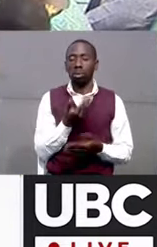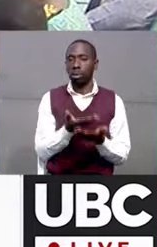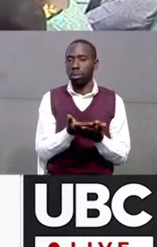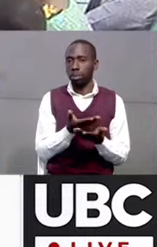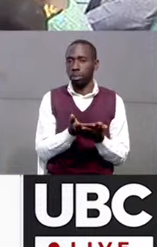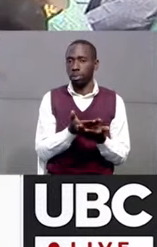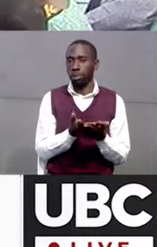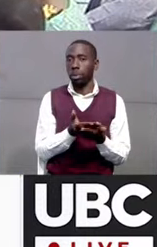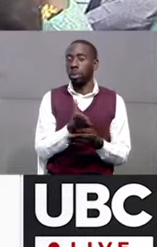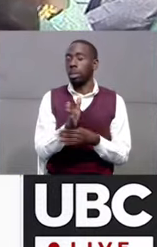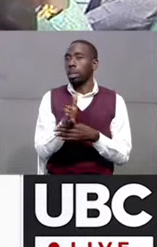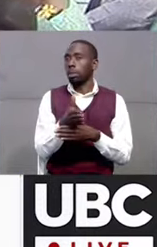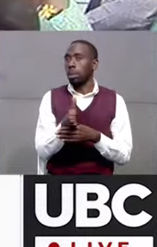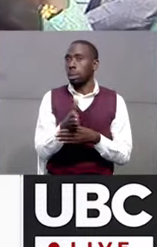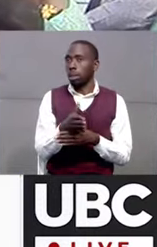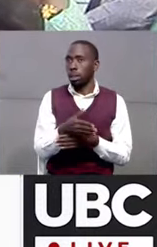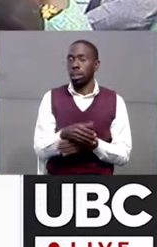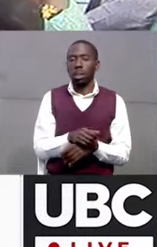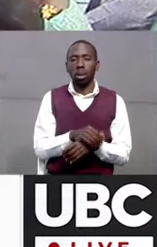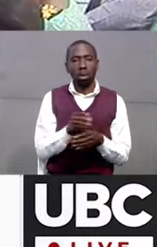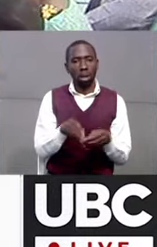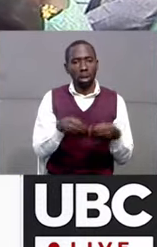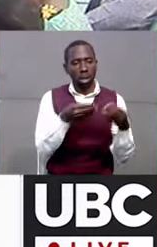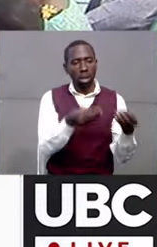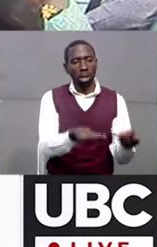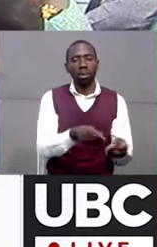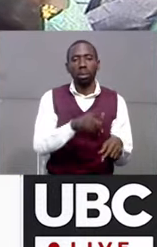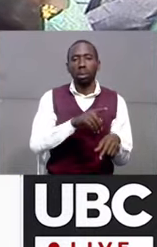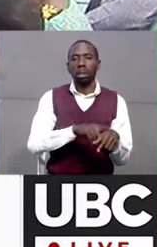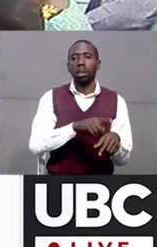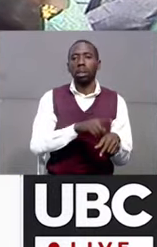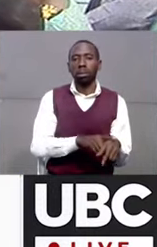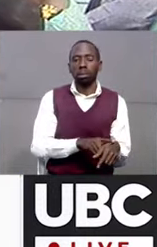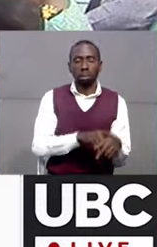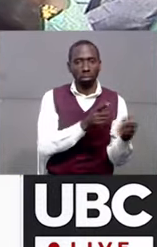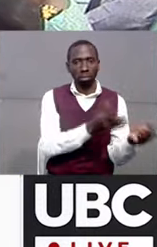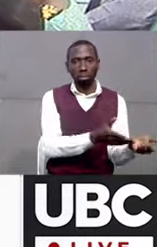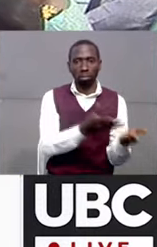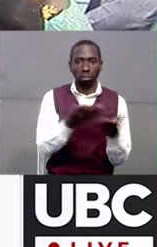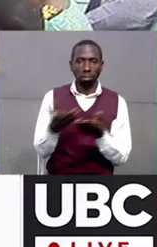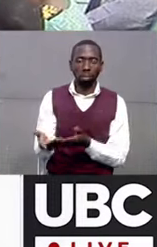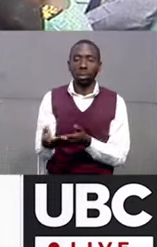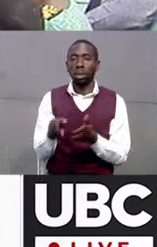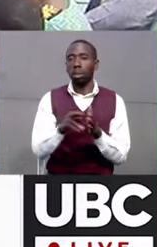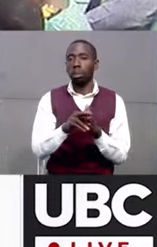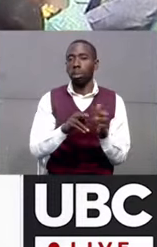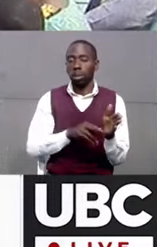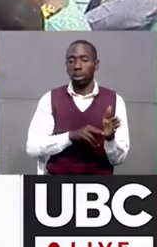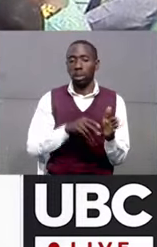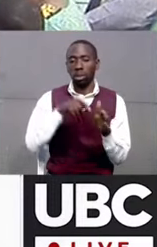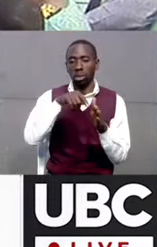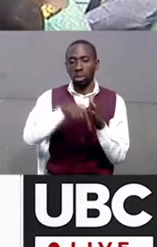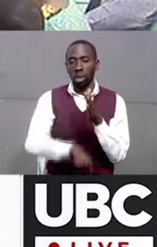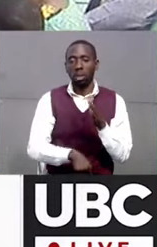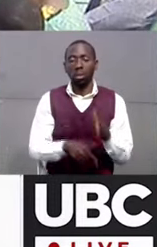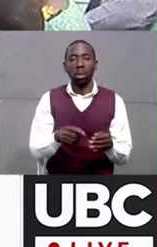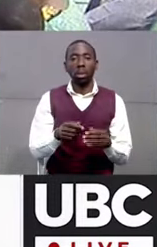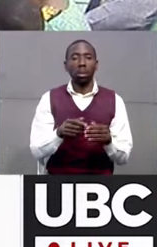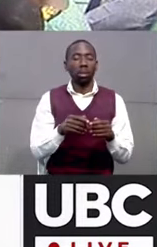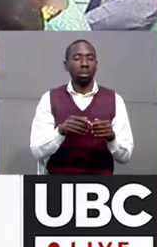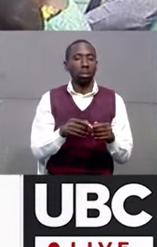that the minister is given time to table a comprehensive report about the